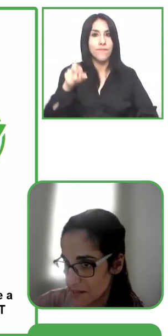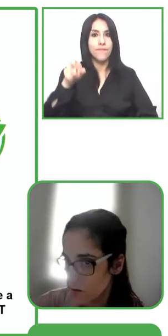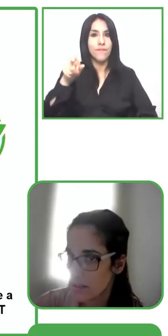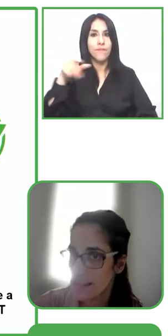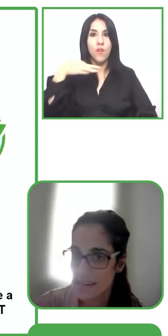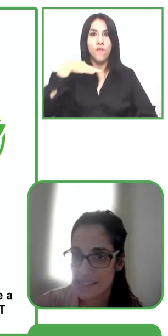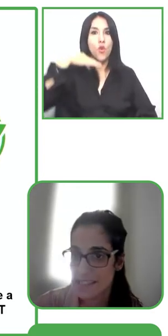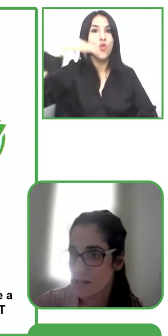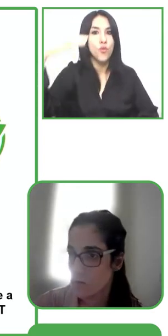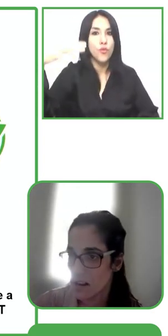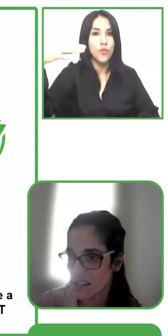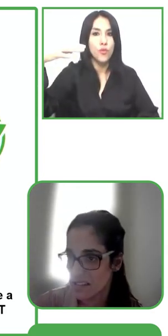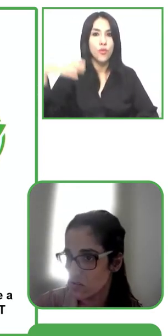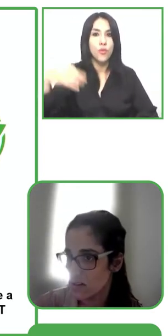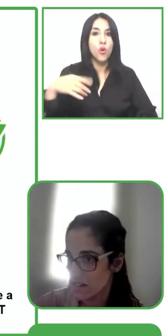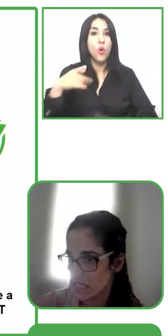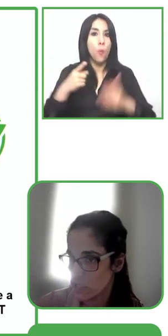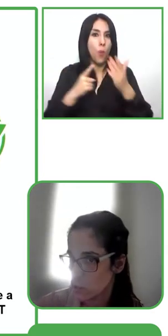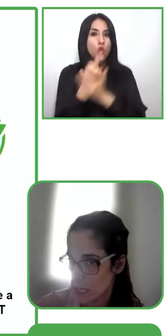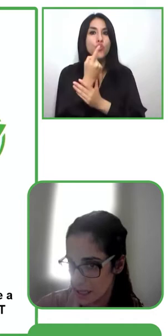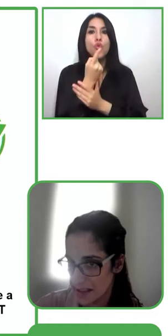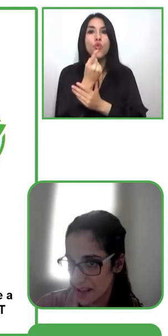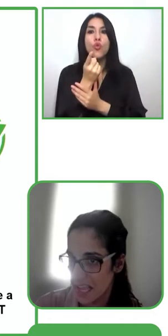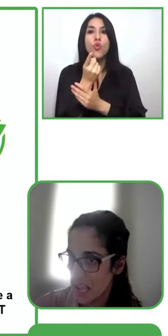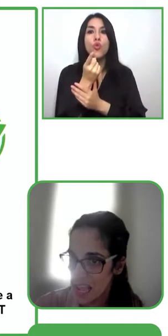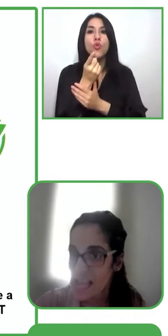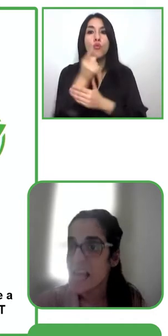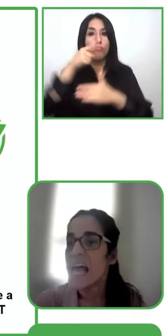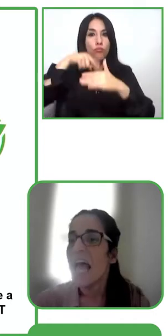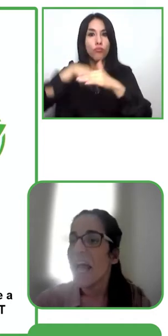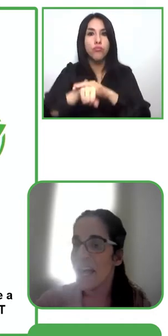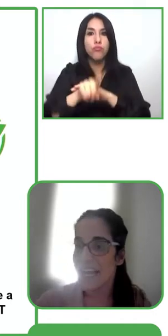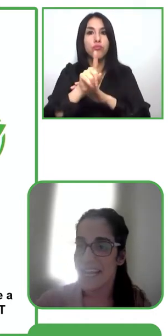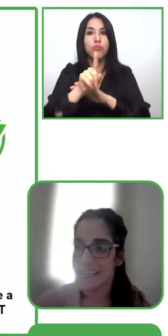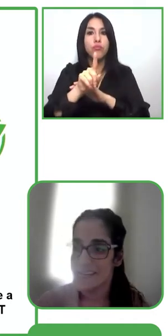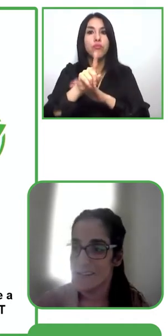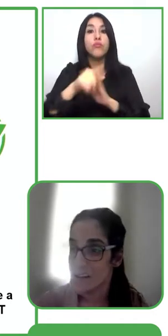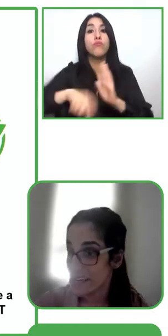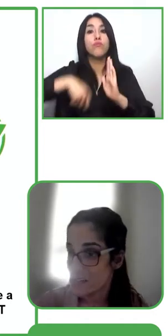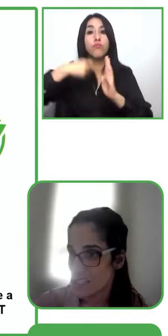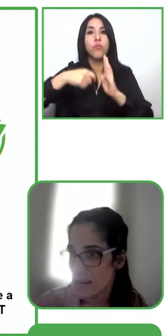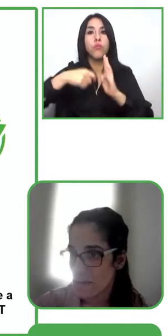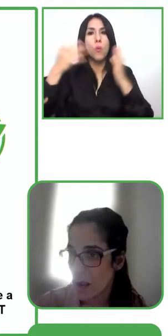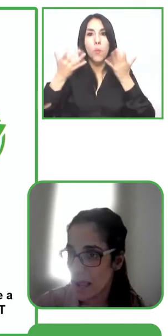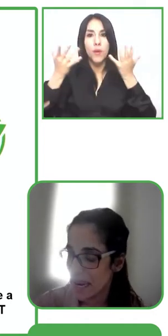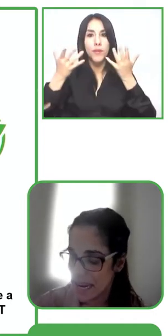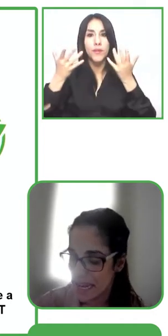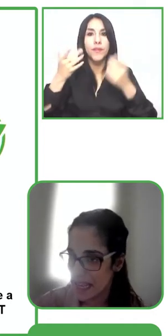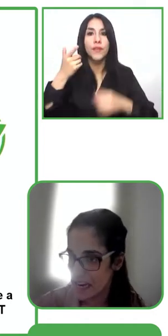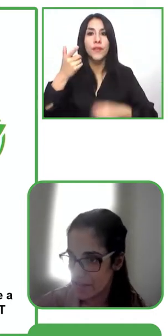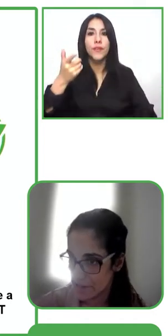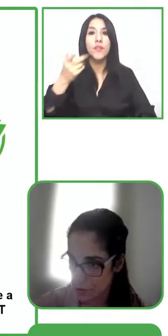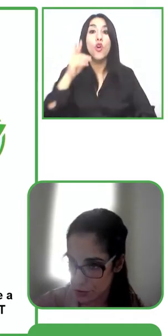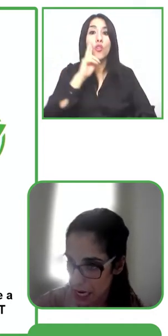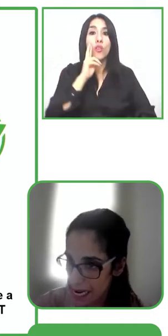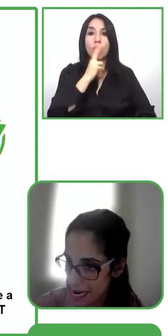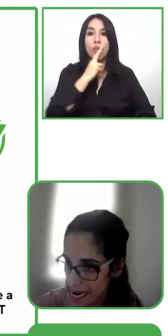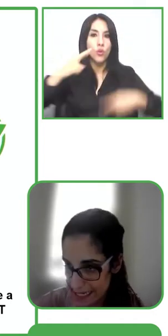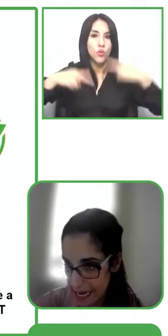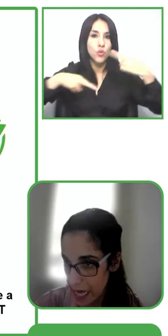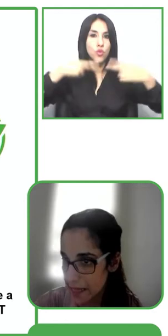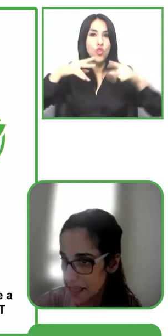called Universo Accesible, and I had access to Universo